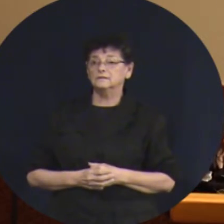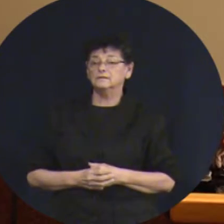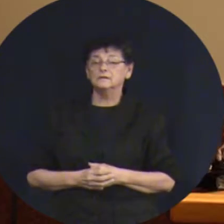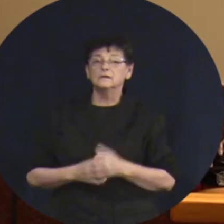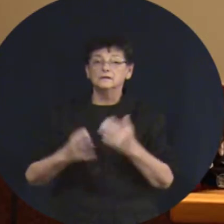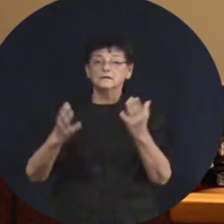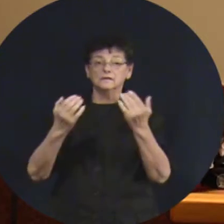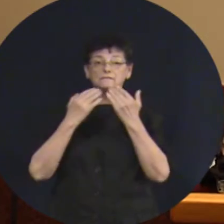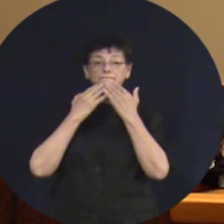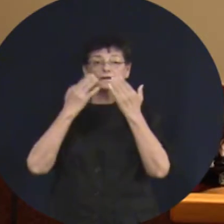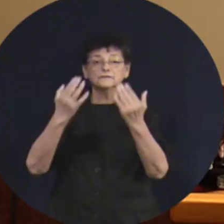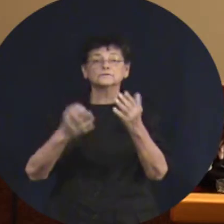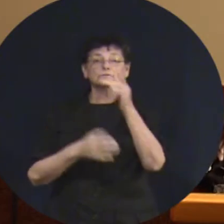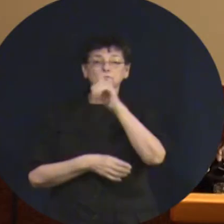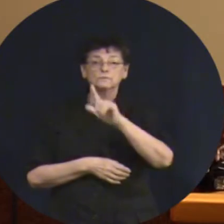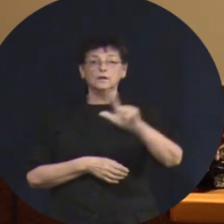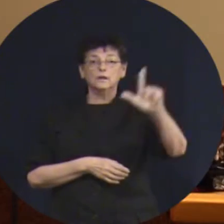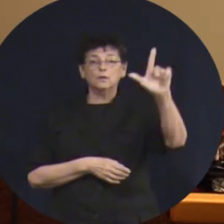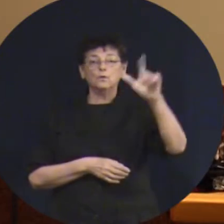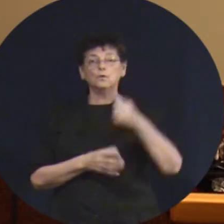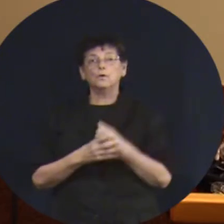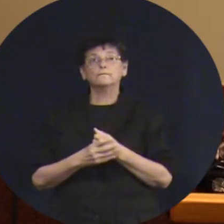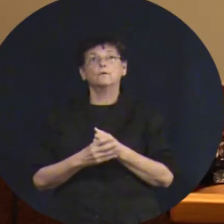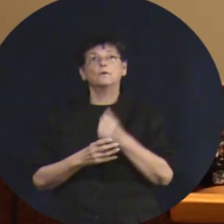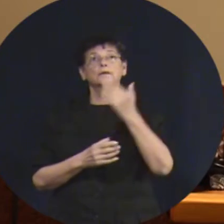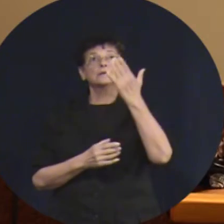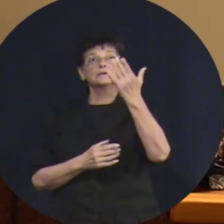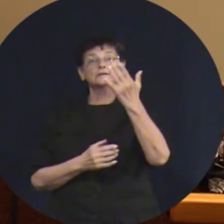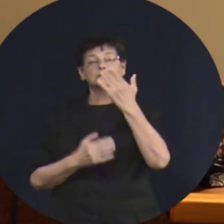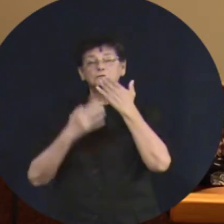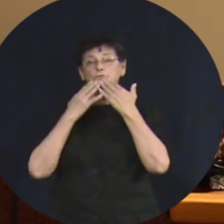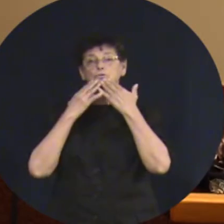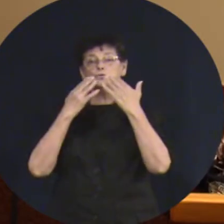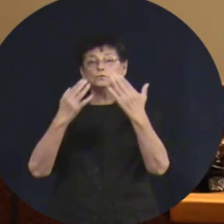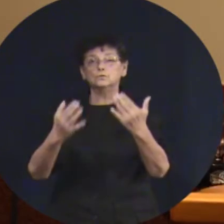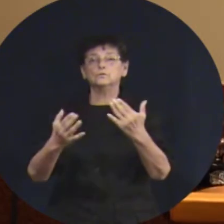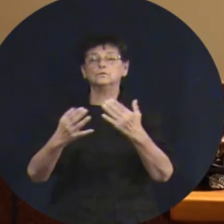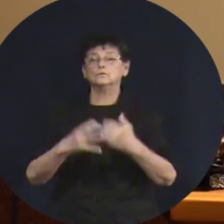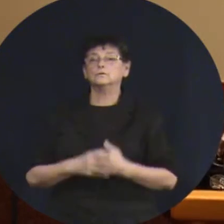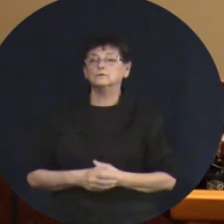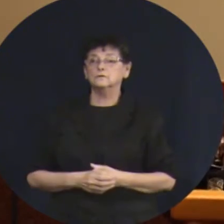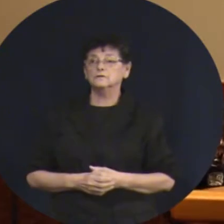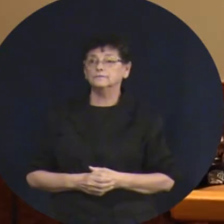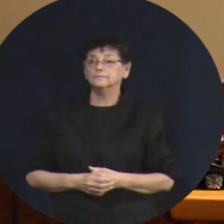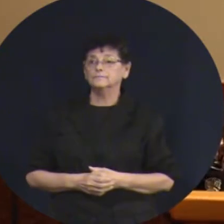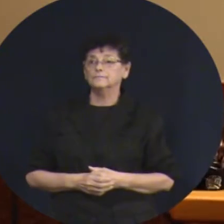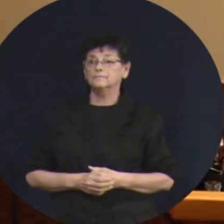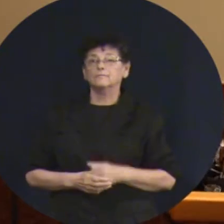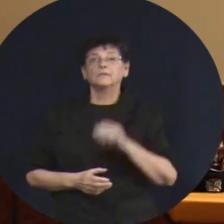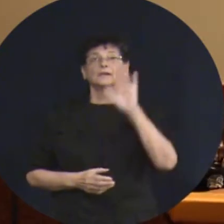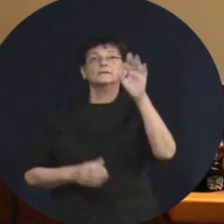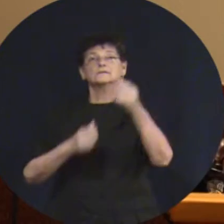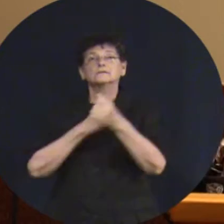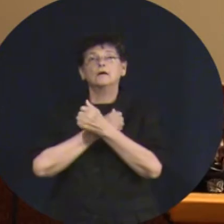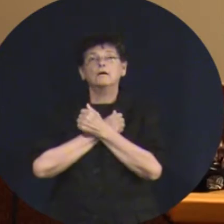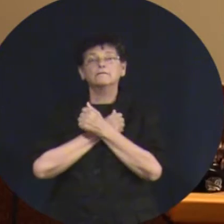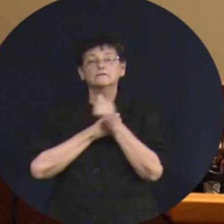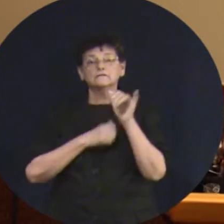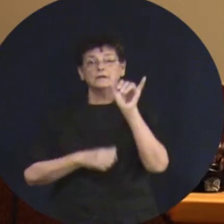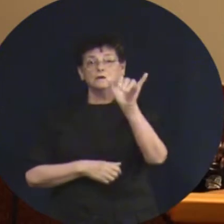everlasting. Give thanks to the Lord, for he is good, his love